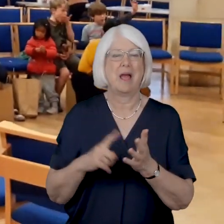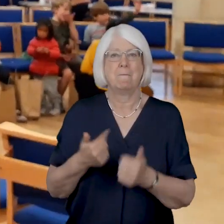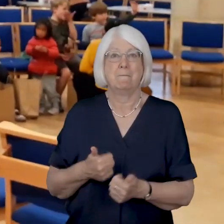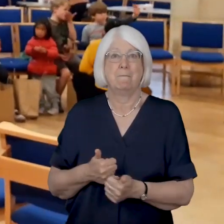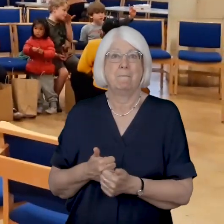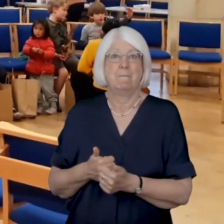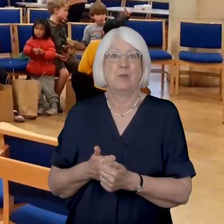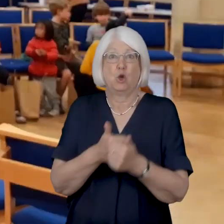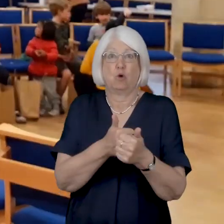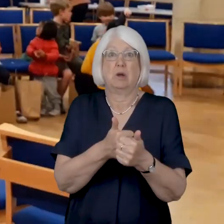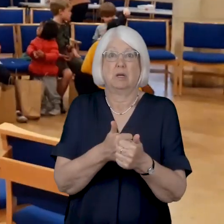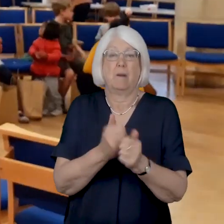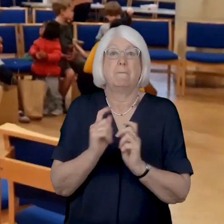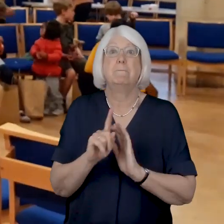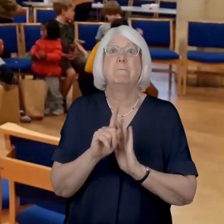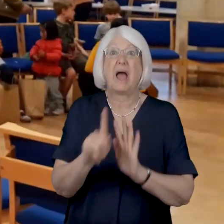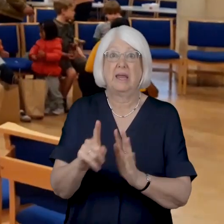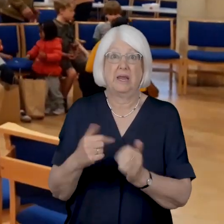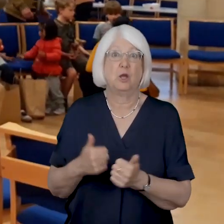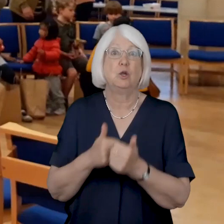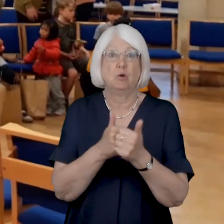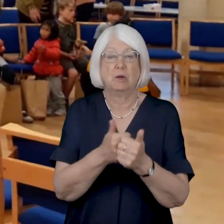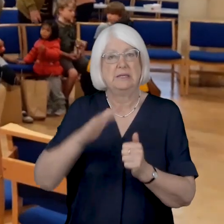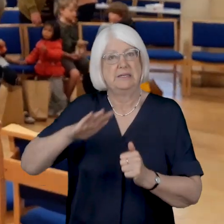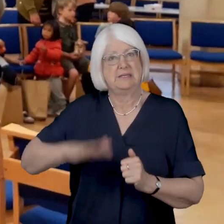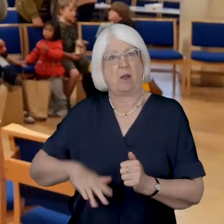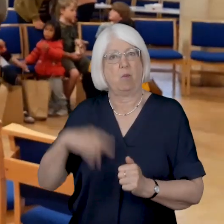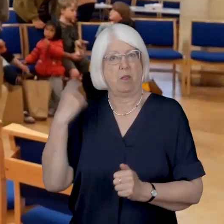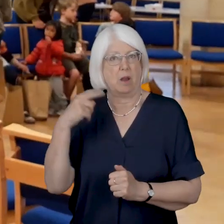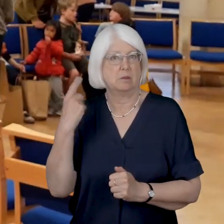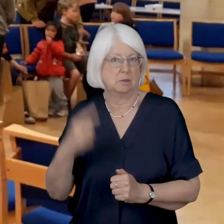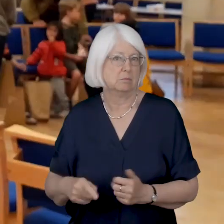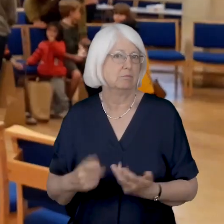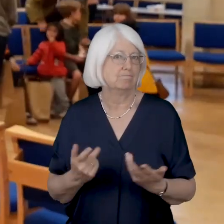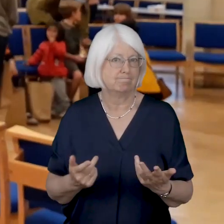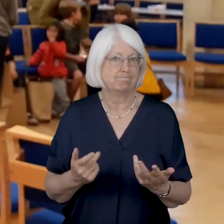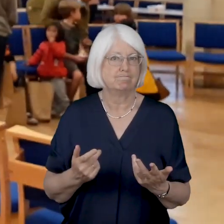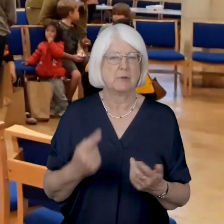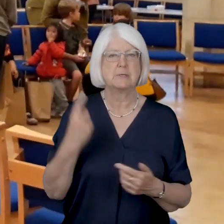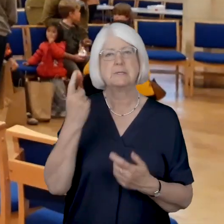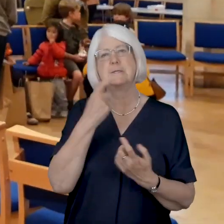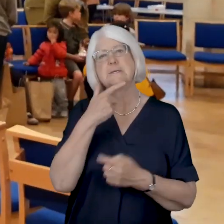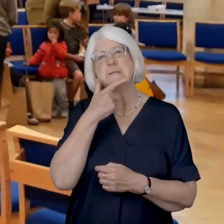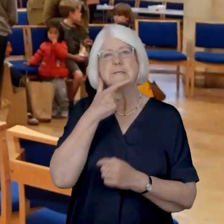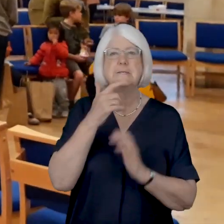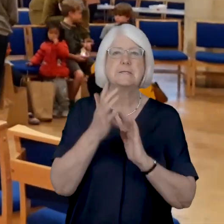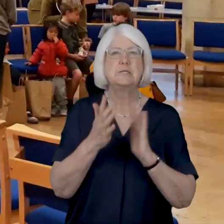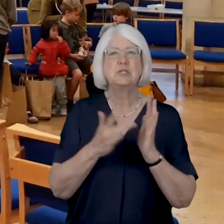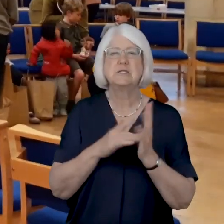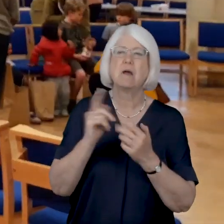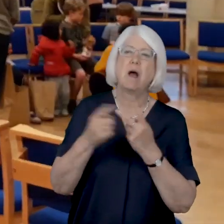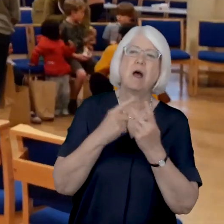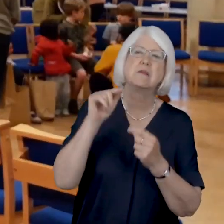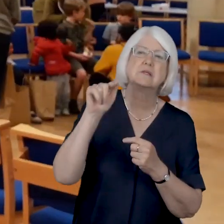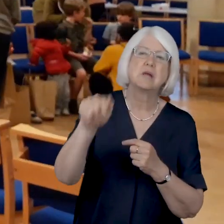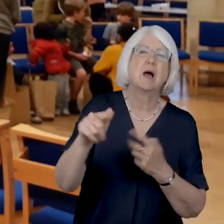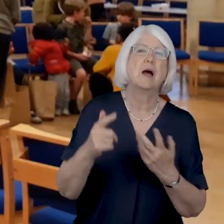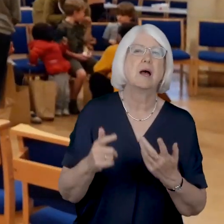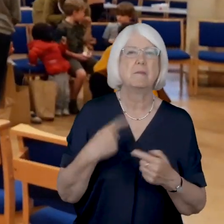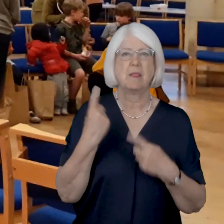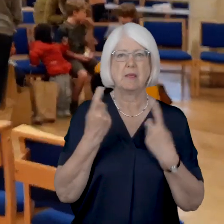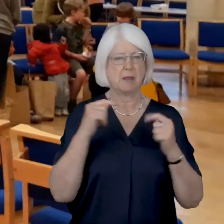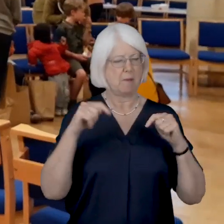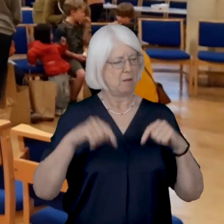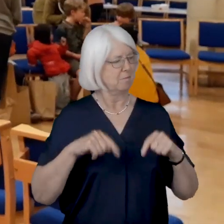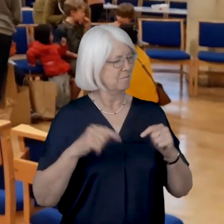London. As I reflect on Jesus' ministry on the other side of the lake, I've been considering our